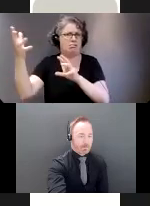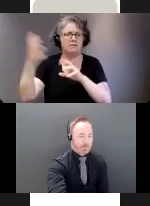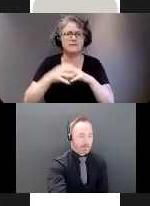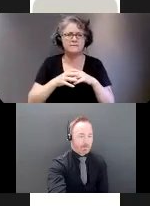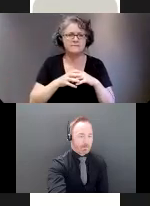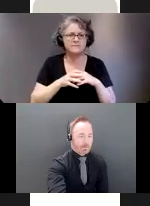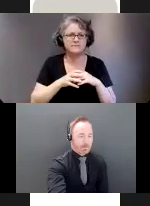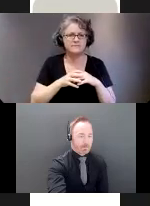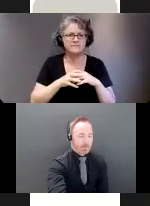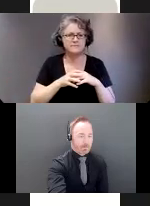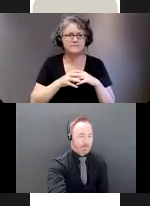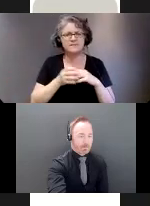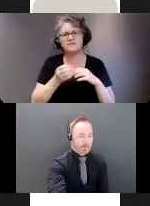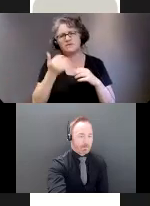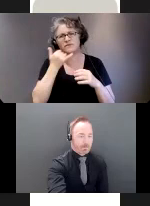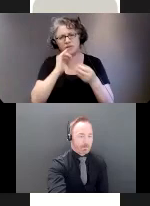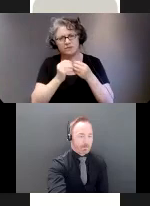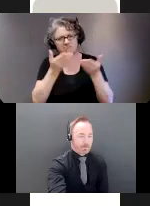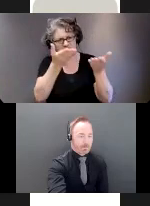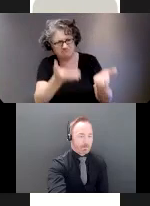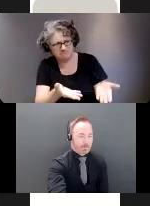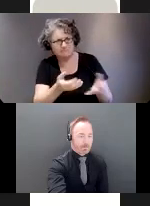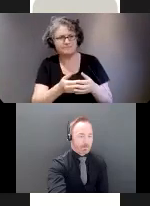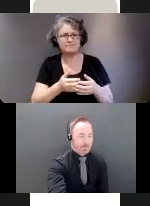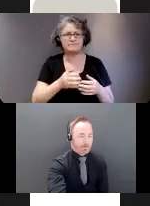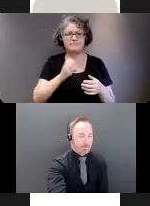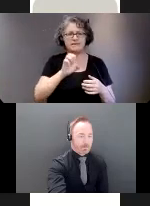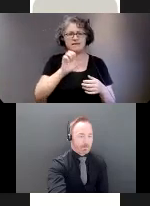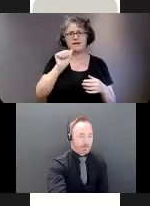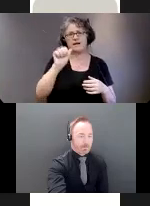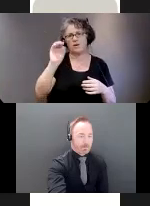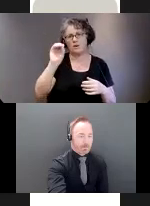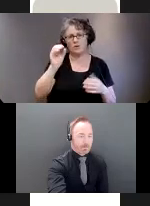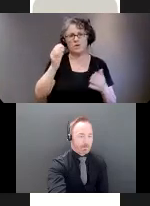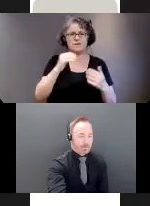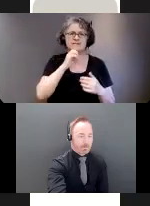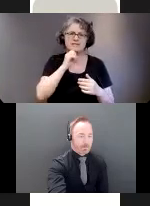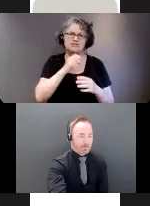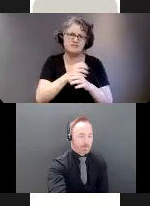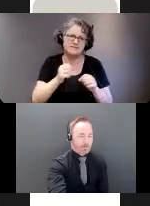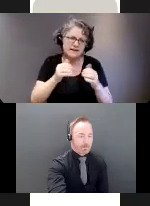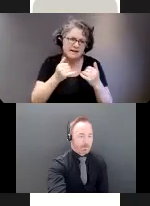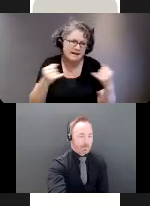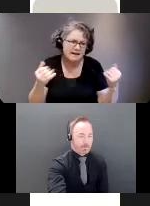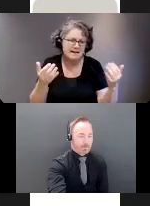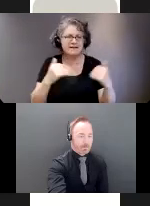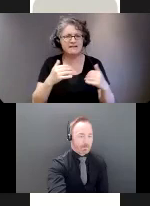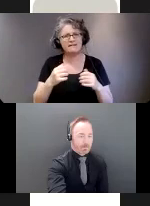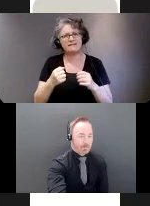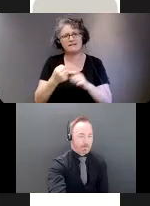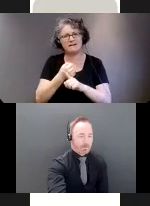numbers. And we've got Elder Abuse Prevention Ontario, the Senior Safety Line, the Assaulted Women's